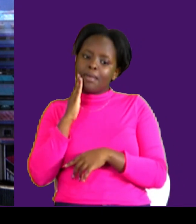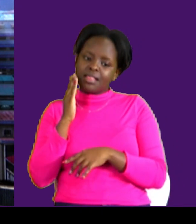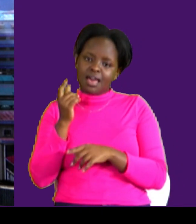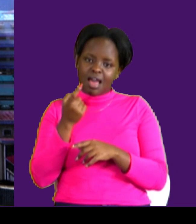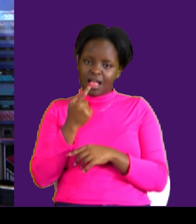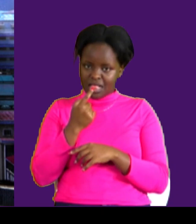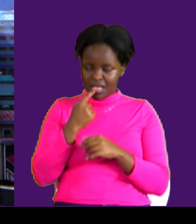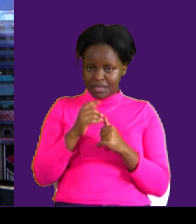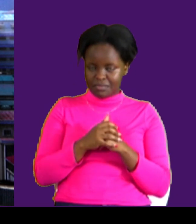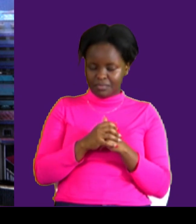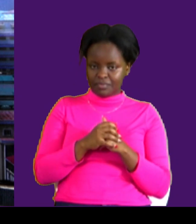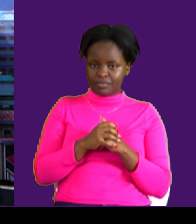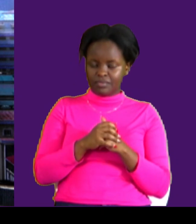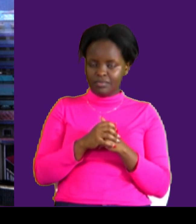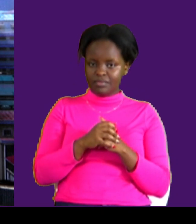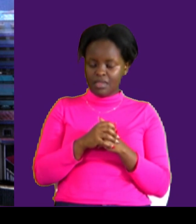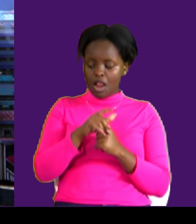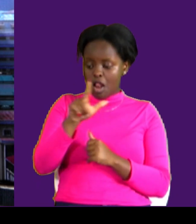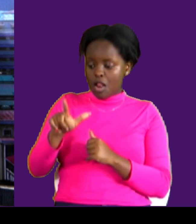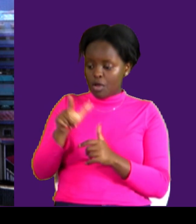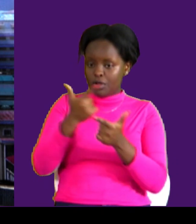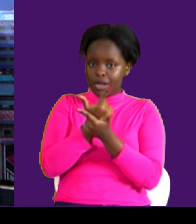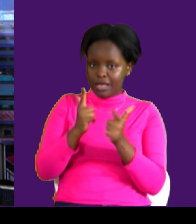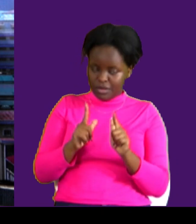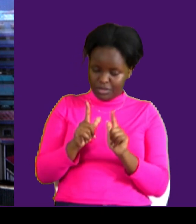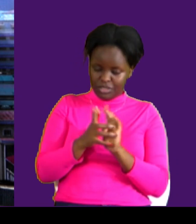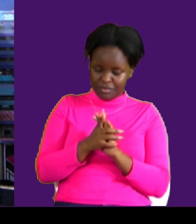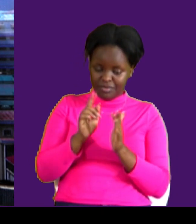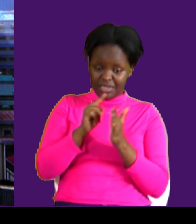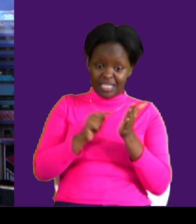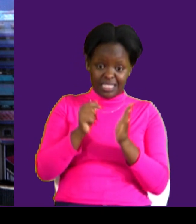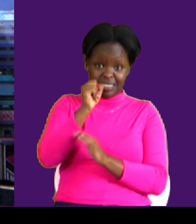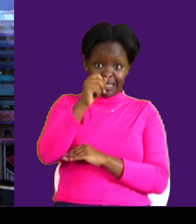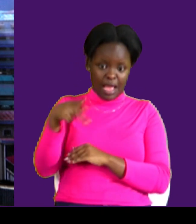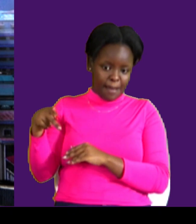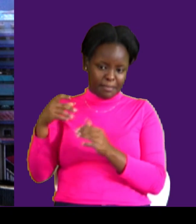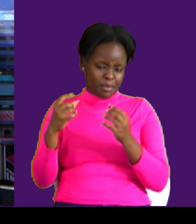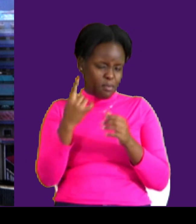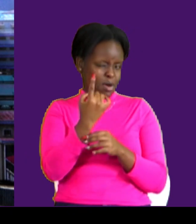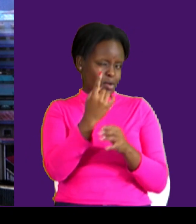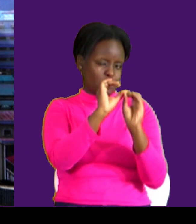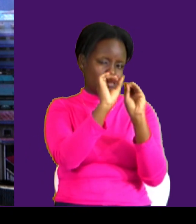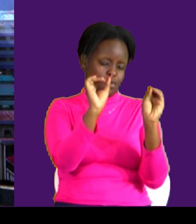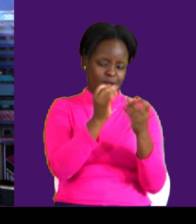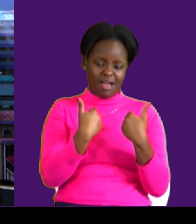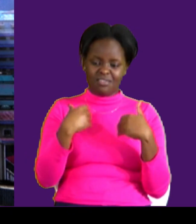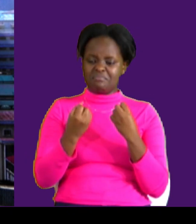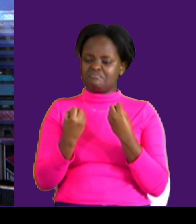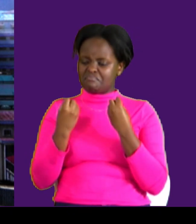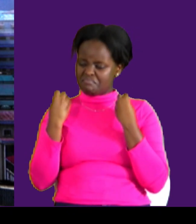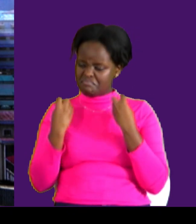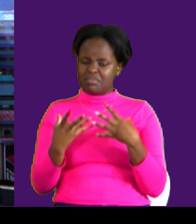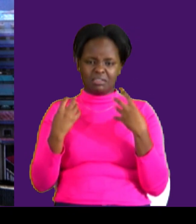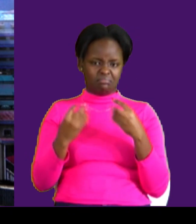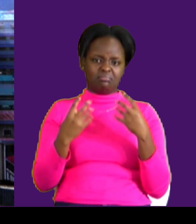of their languages. So, and this application is not one. There are many versions.